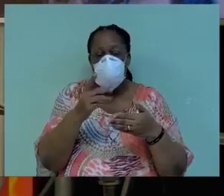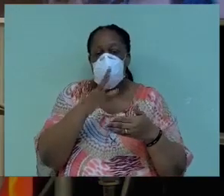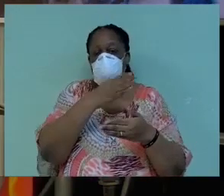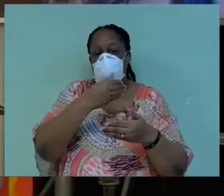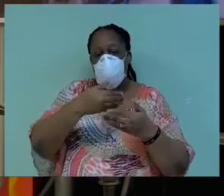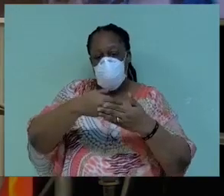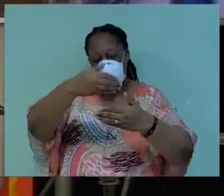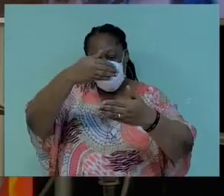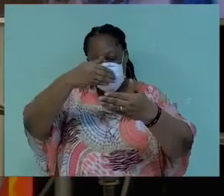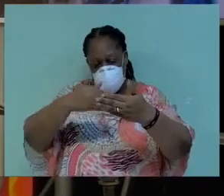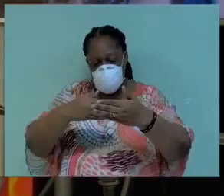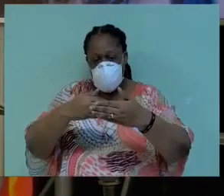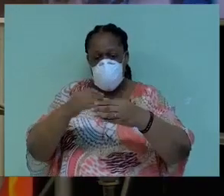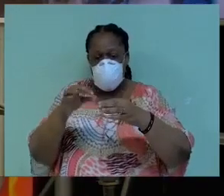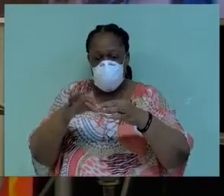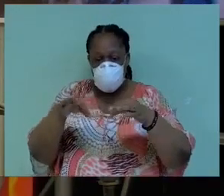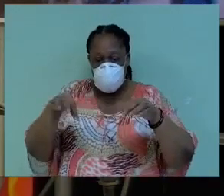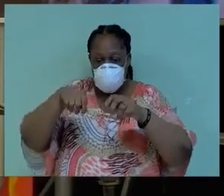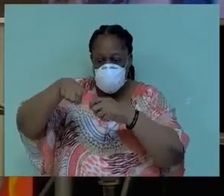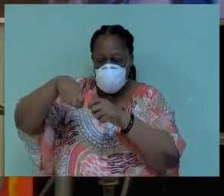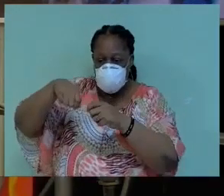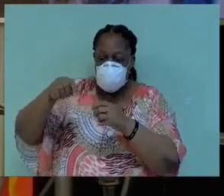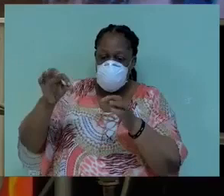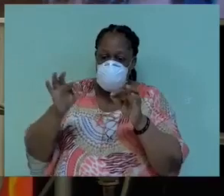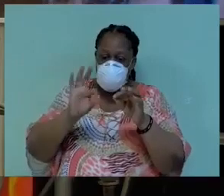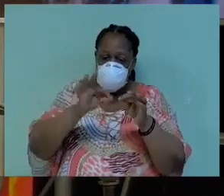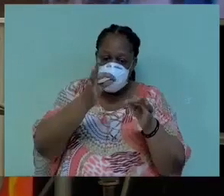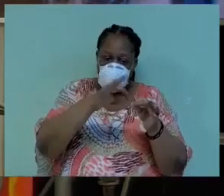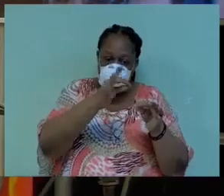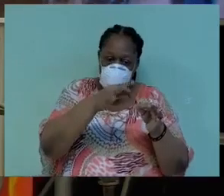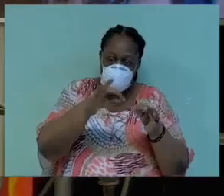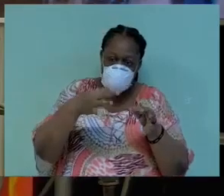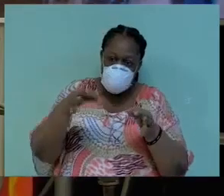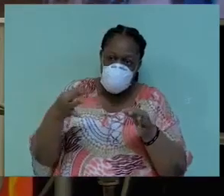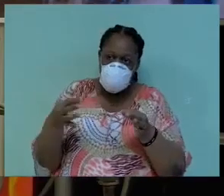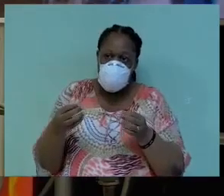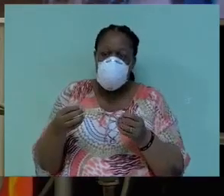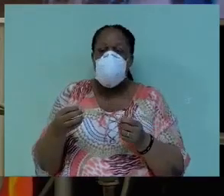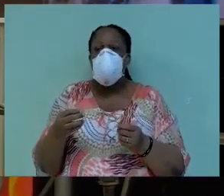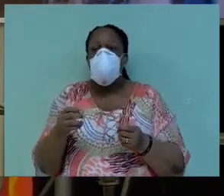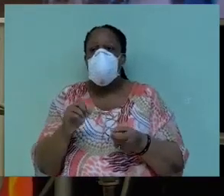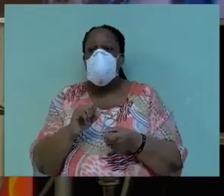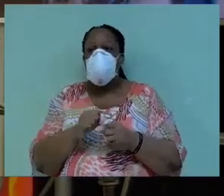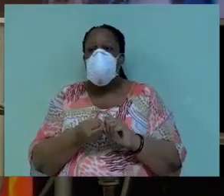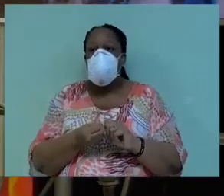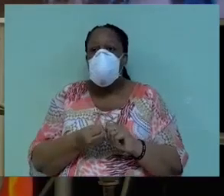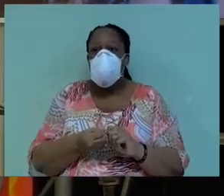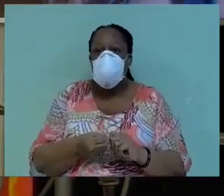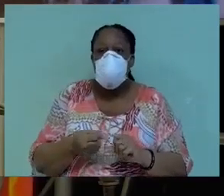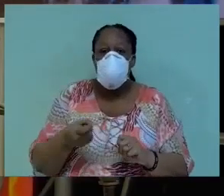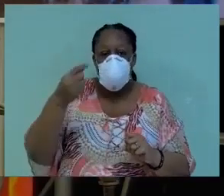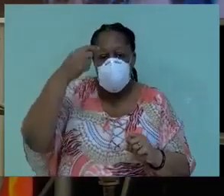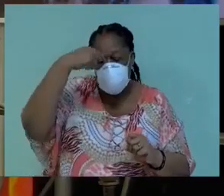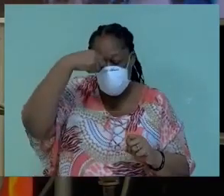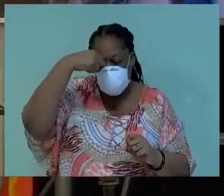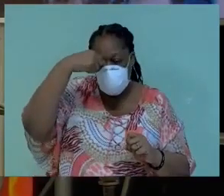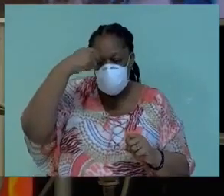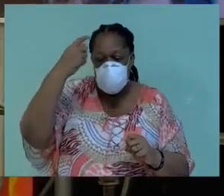and the inner layer that helps to absorb water or spit. So if you're talking, it will absorb